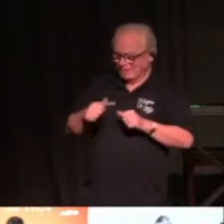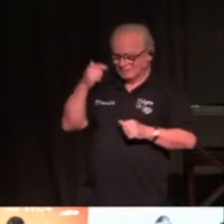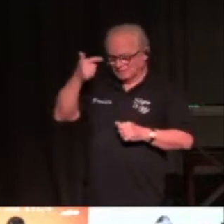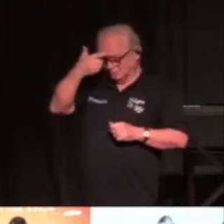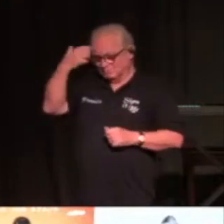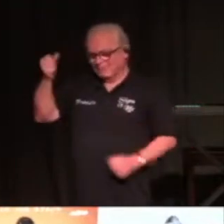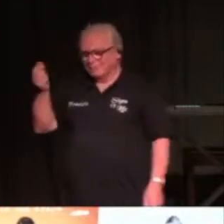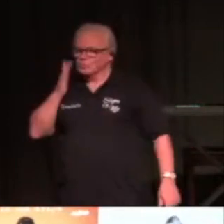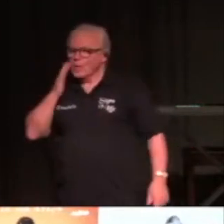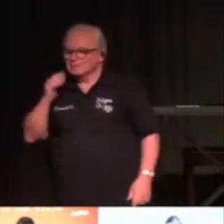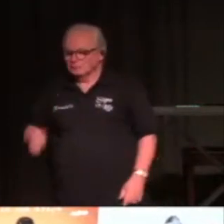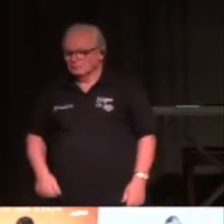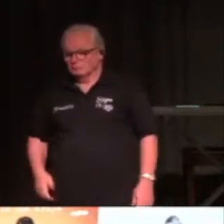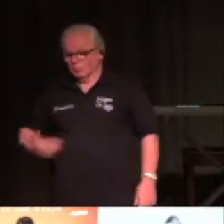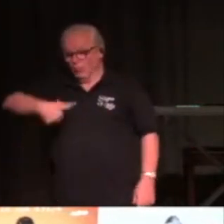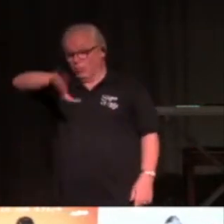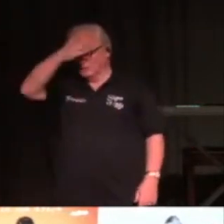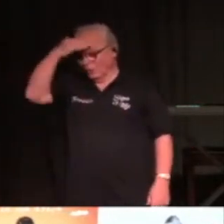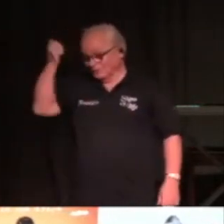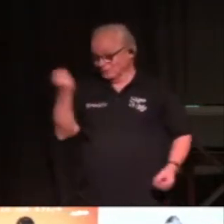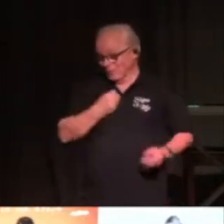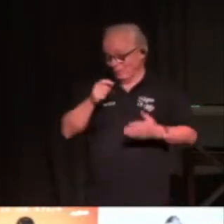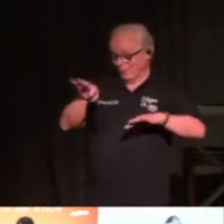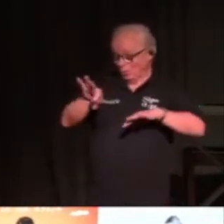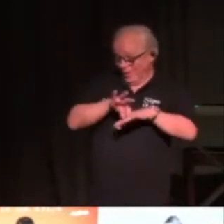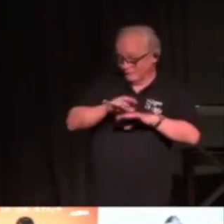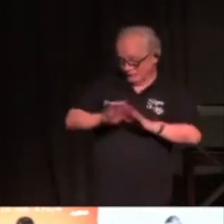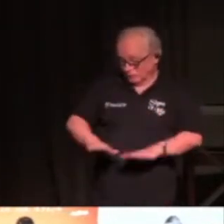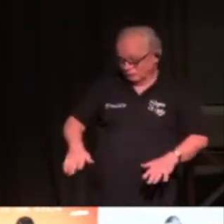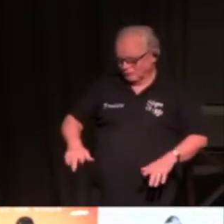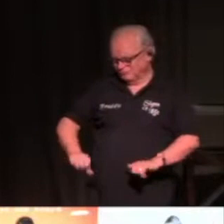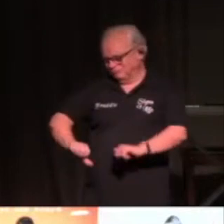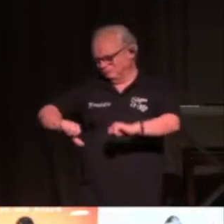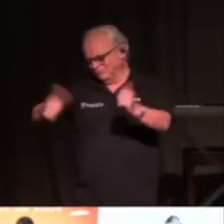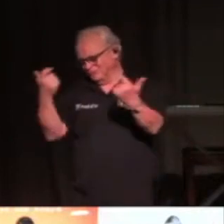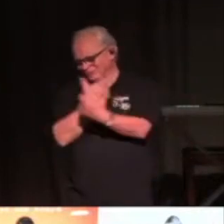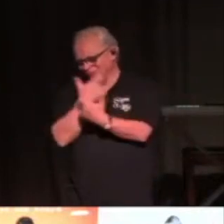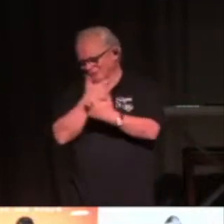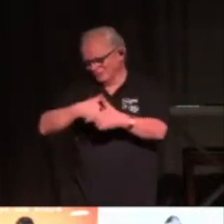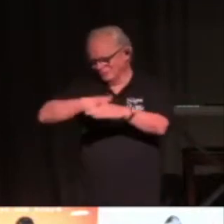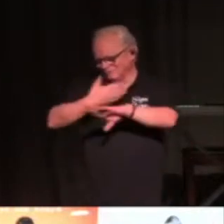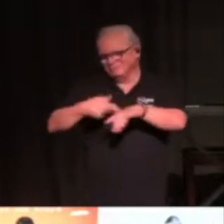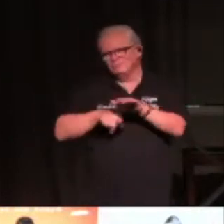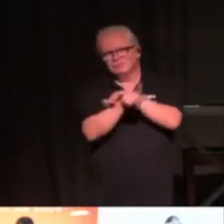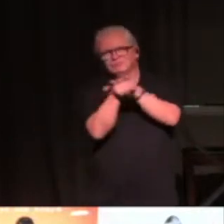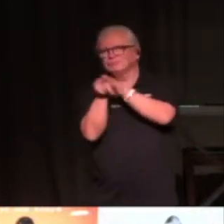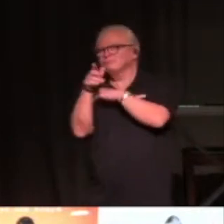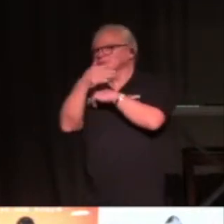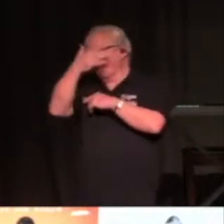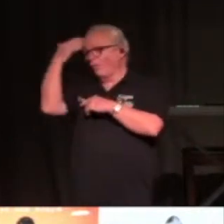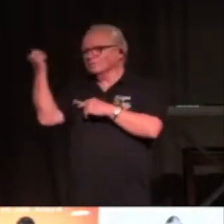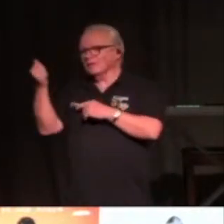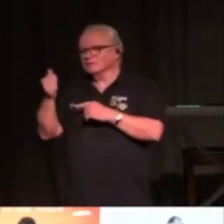holiday with Lorraine and with the Waynes. We have had such good fun on holidays. Boy,